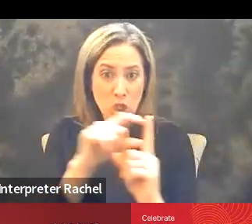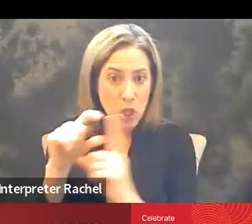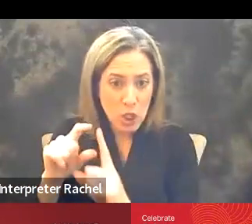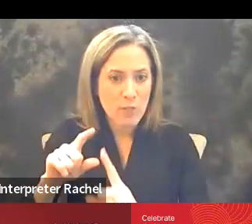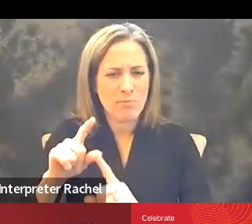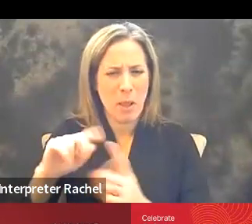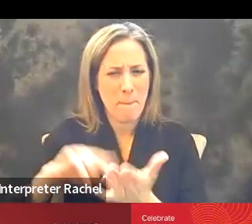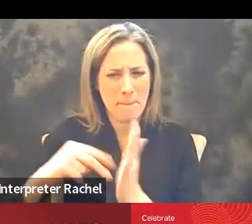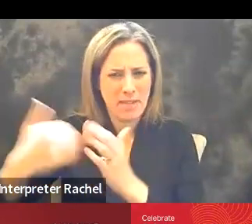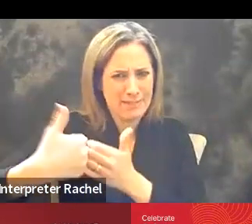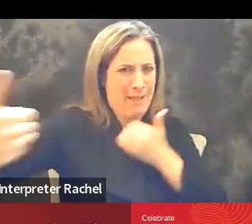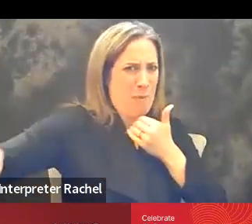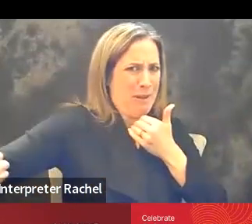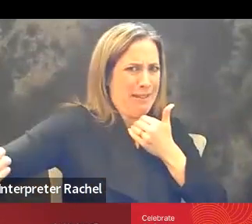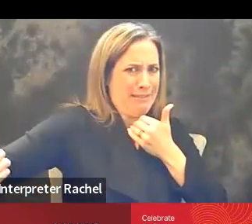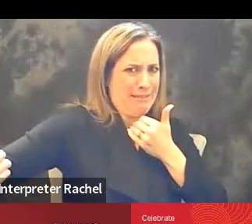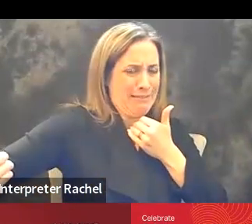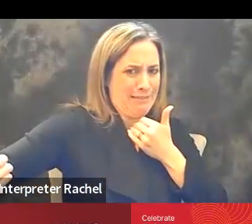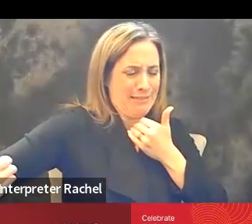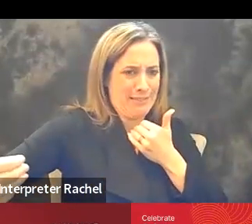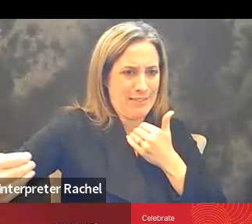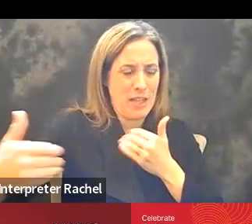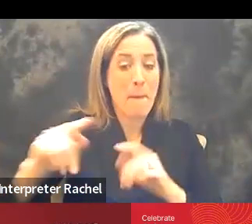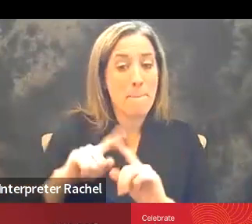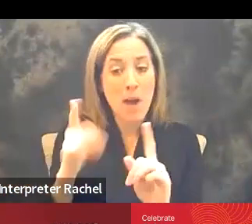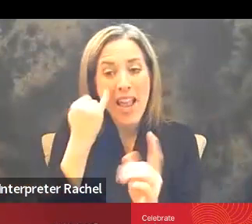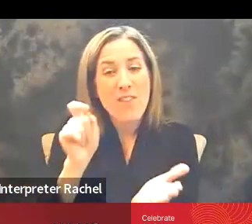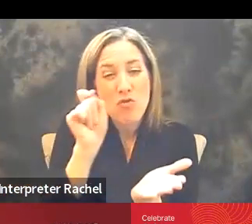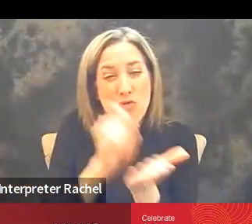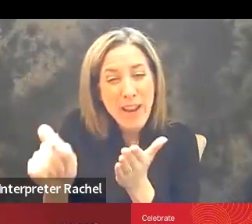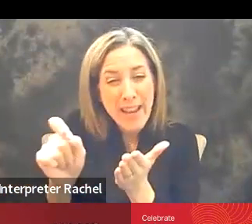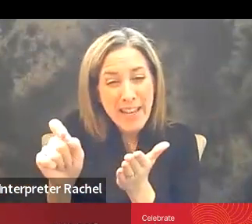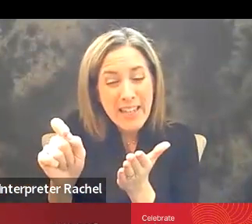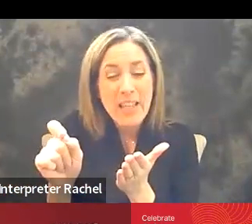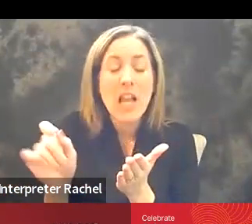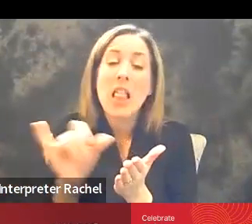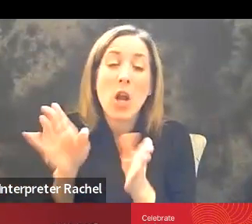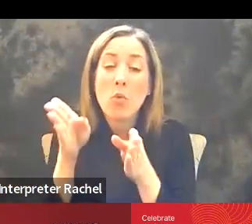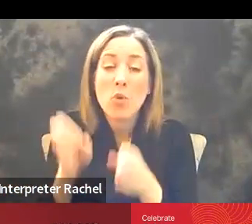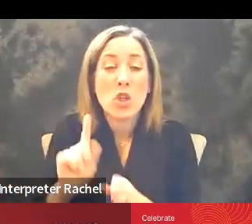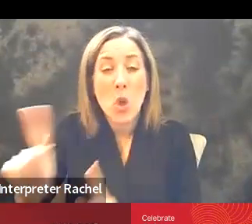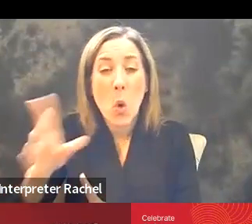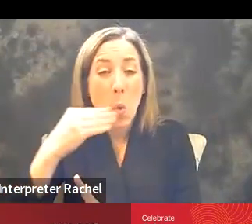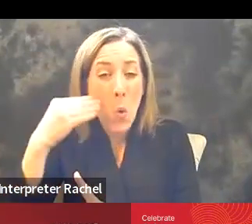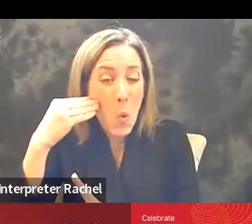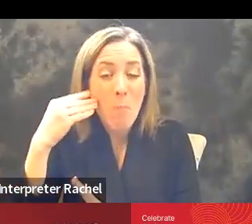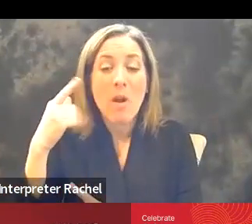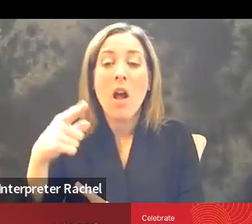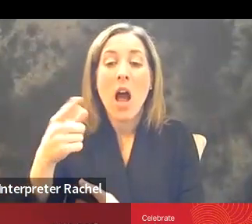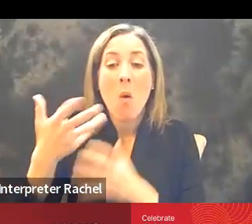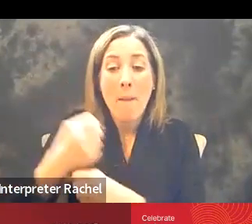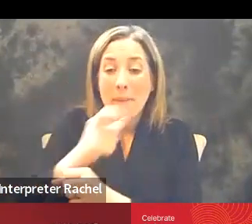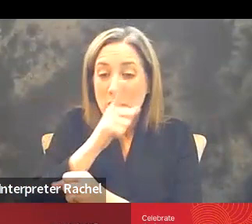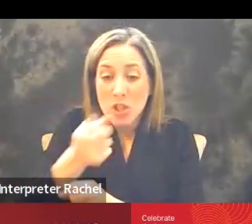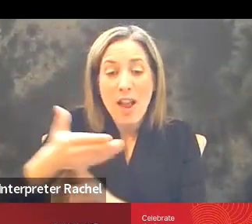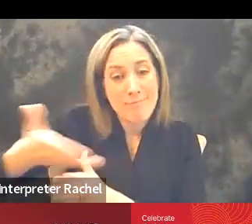myself from them. But if I'm doing something written, like when they go home, right, like then I'm making sure that we have kind of a shared understanding